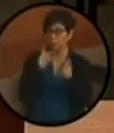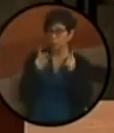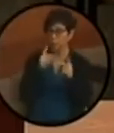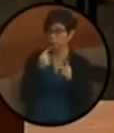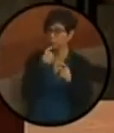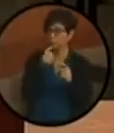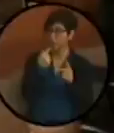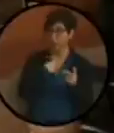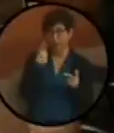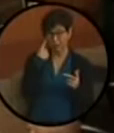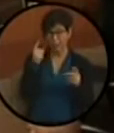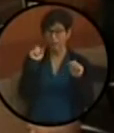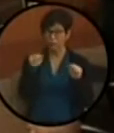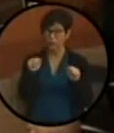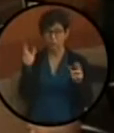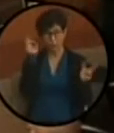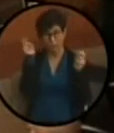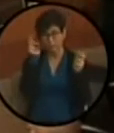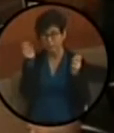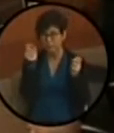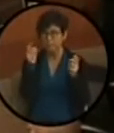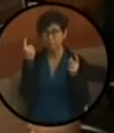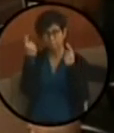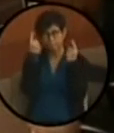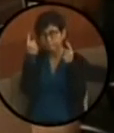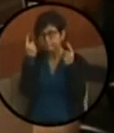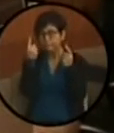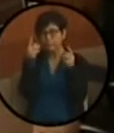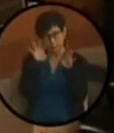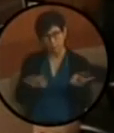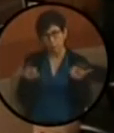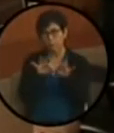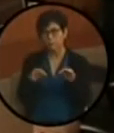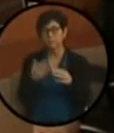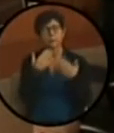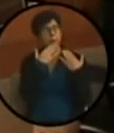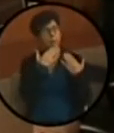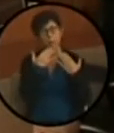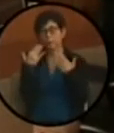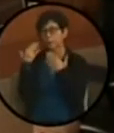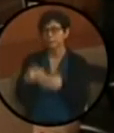important. Thank you, Mr. Elkin. Anyone